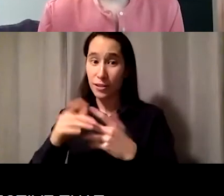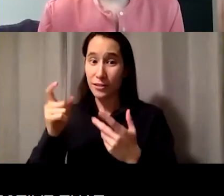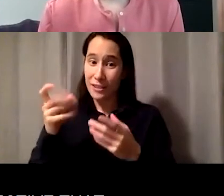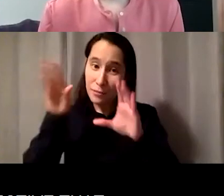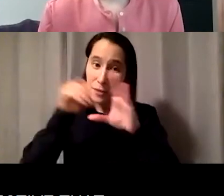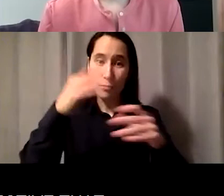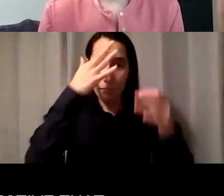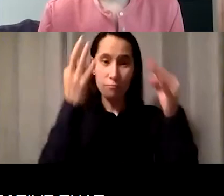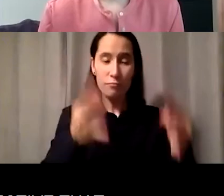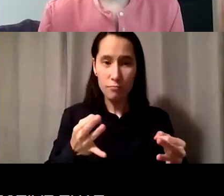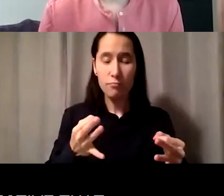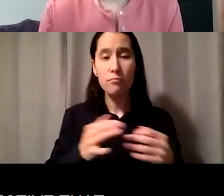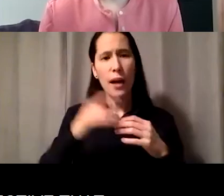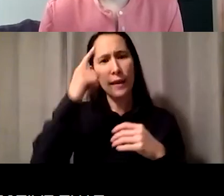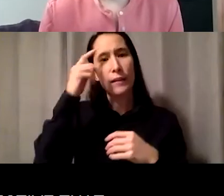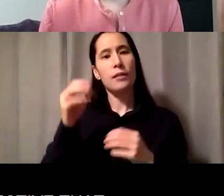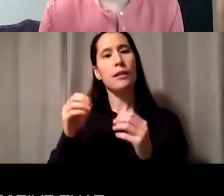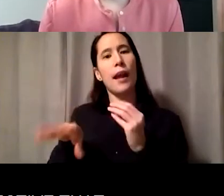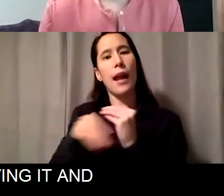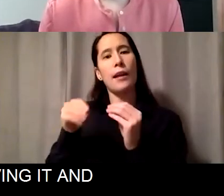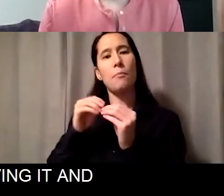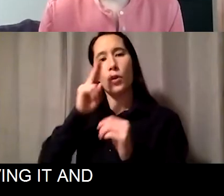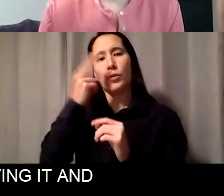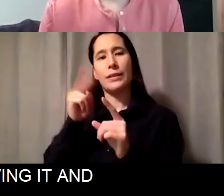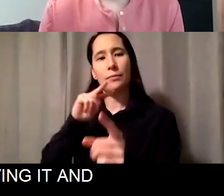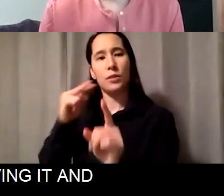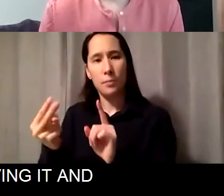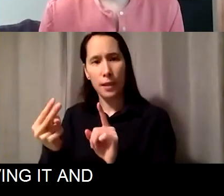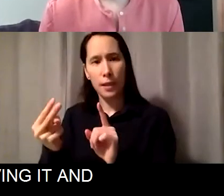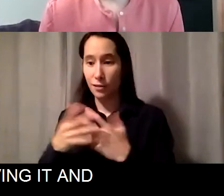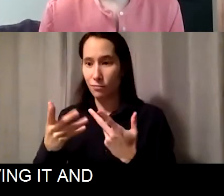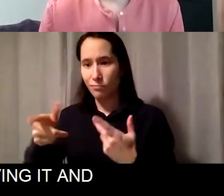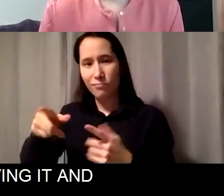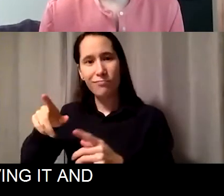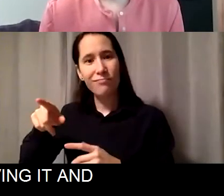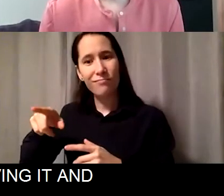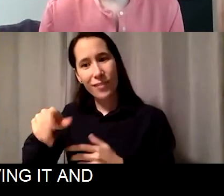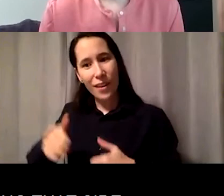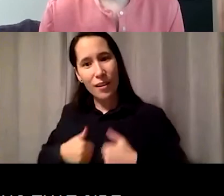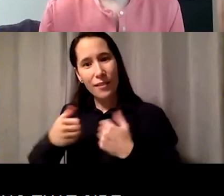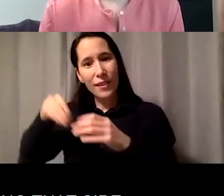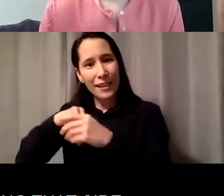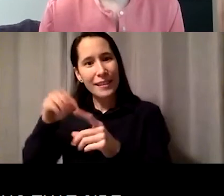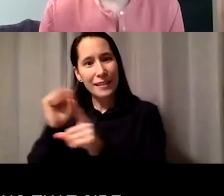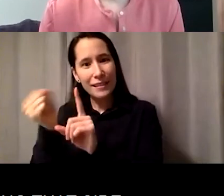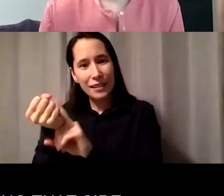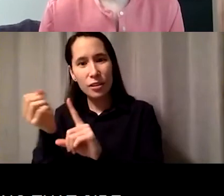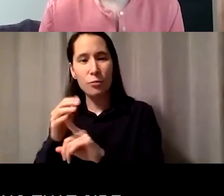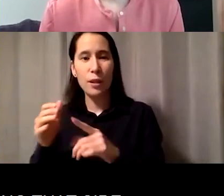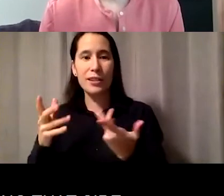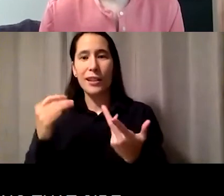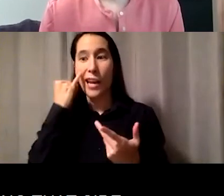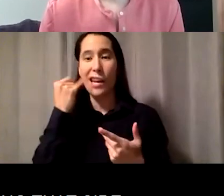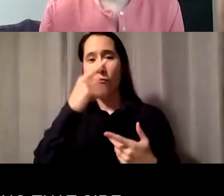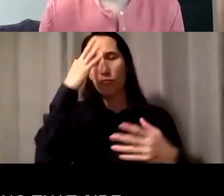unique perspective that is only understood if you are living it. And without that voice at the table, you're simply not capturing that